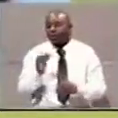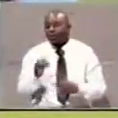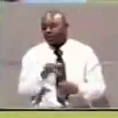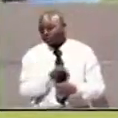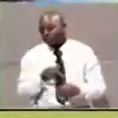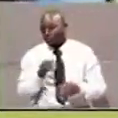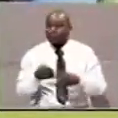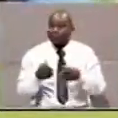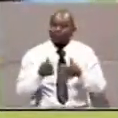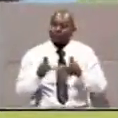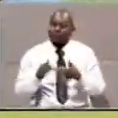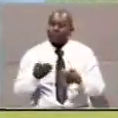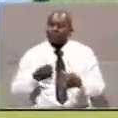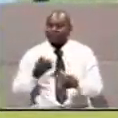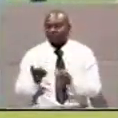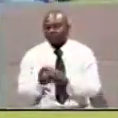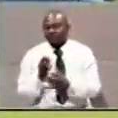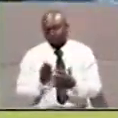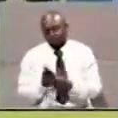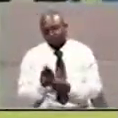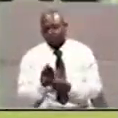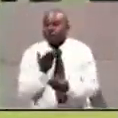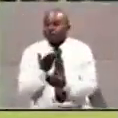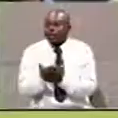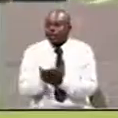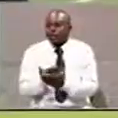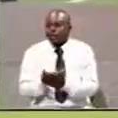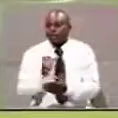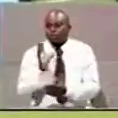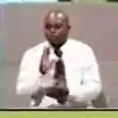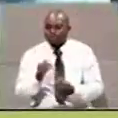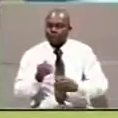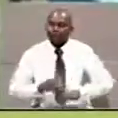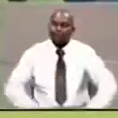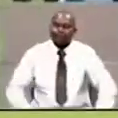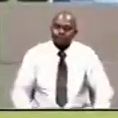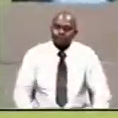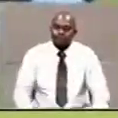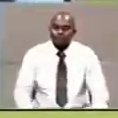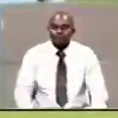license, they still stand a chance to go through the appeals committee.